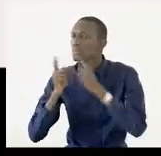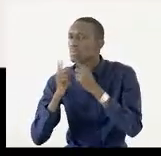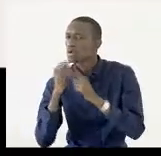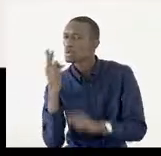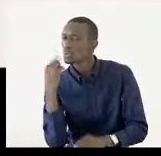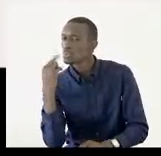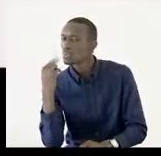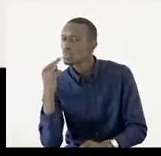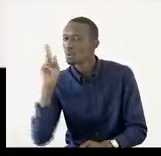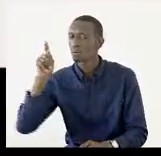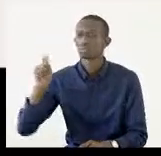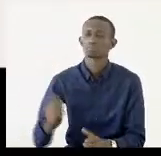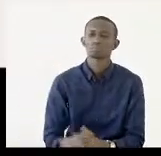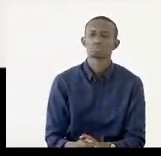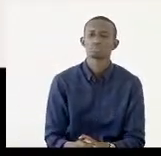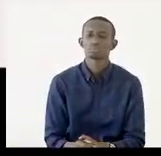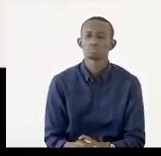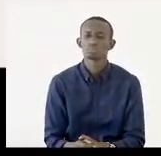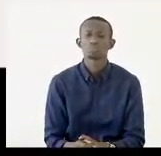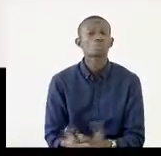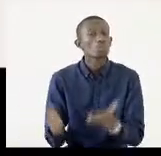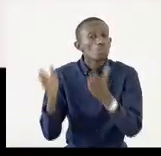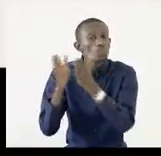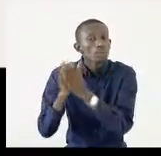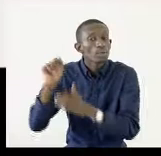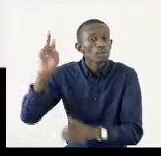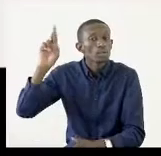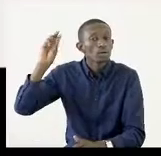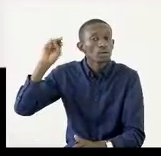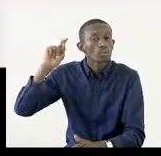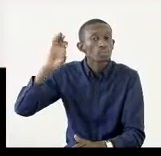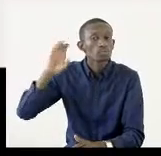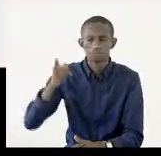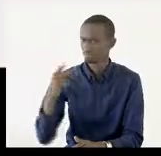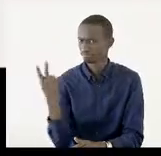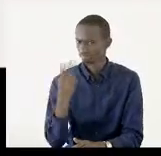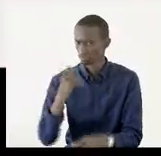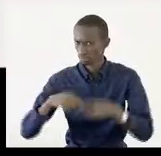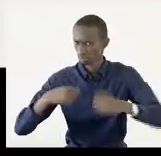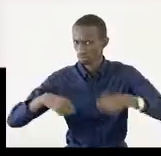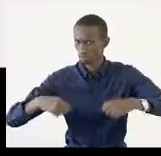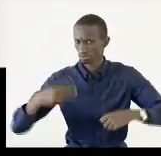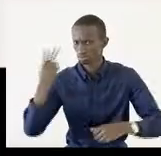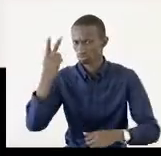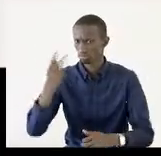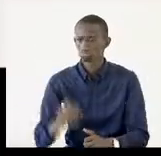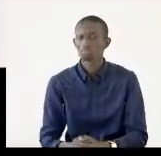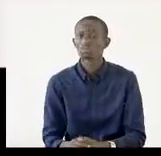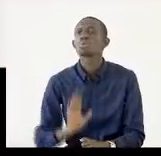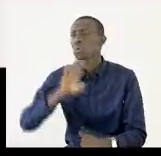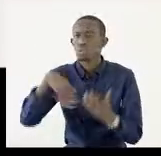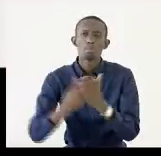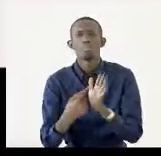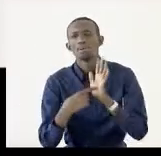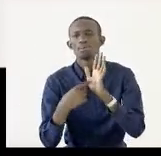red precipitate of the hydrazone with aromatic. So these two reactions are just representing what